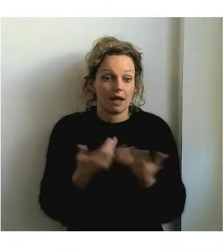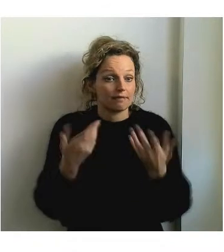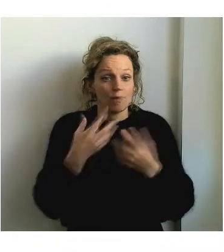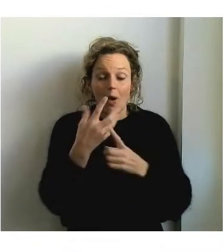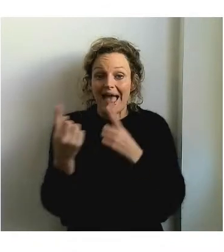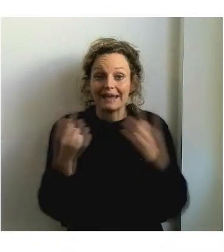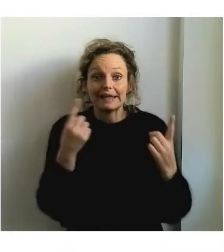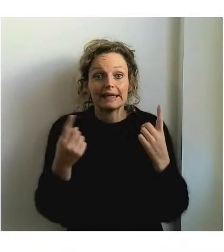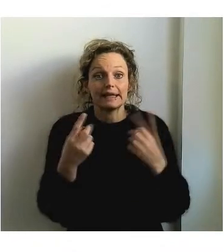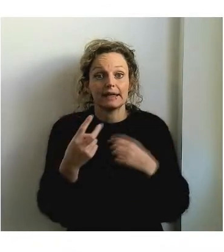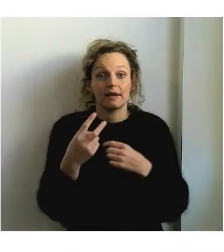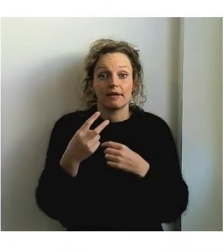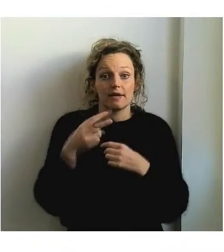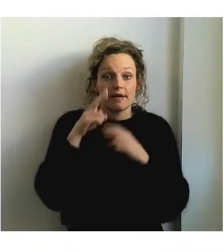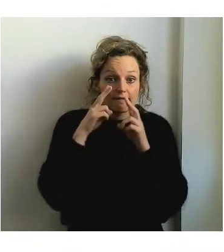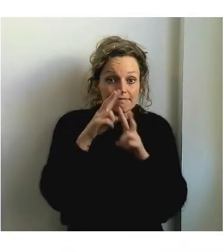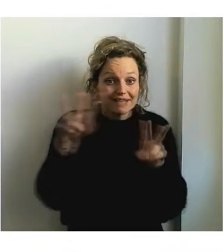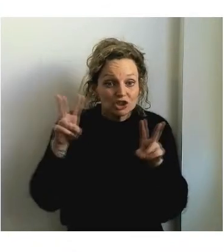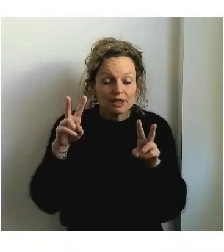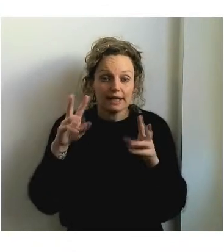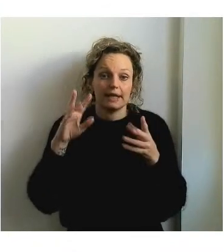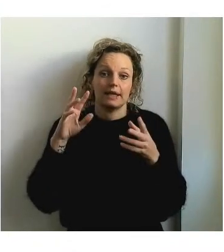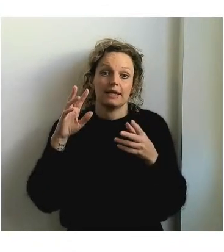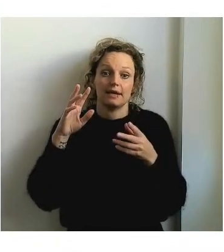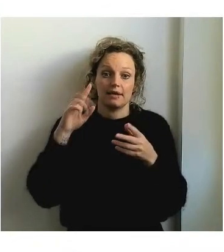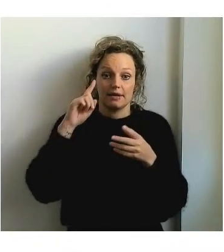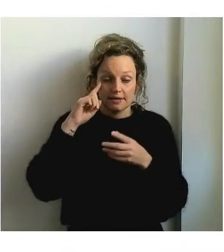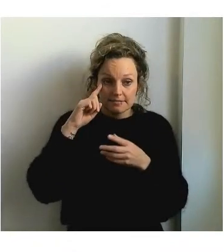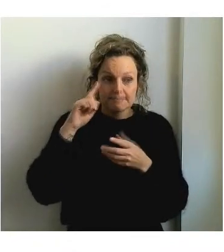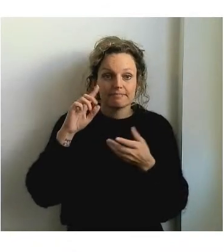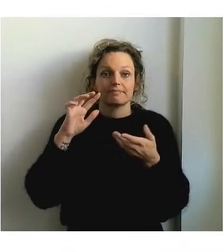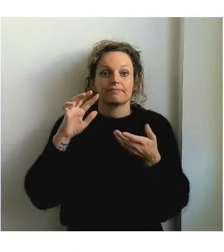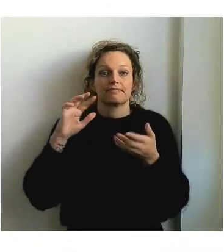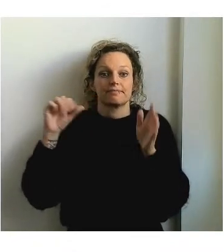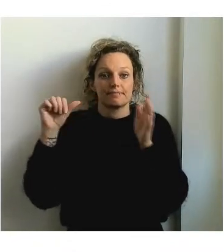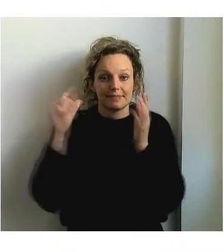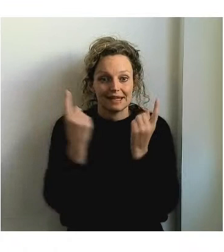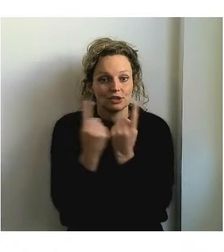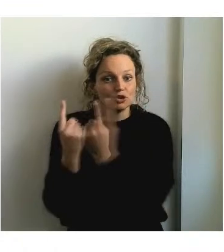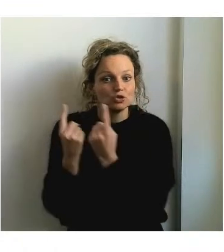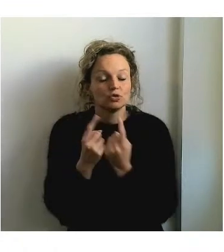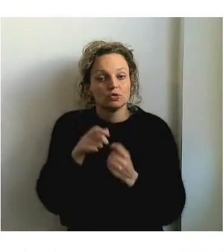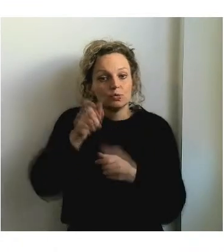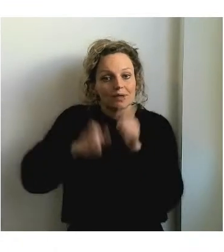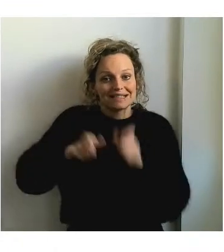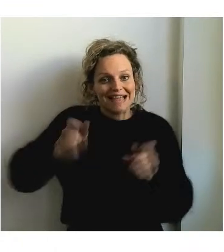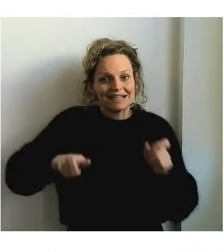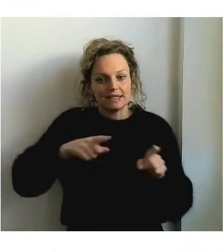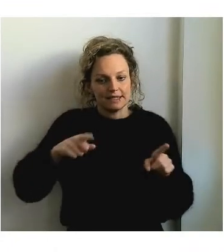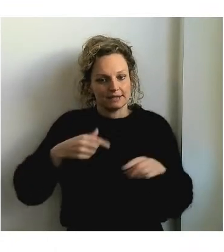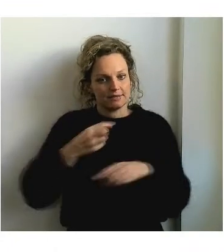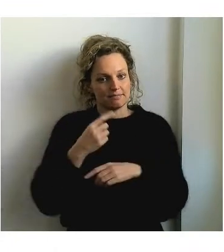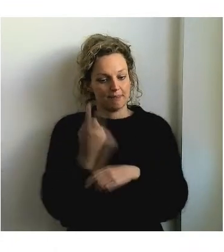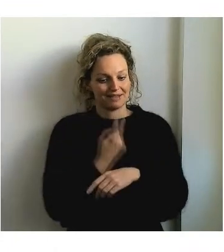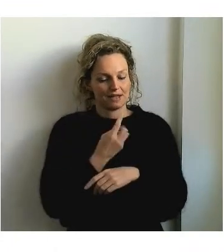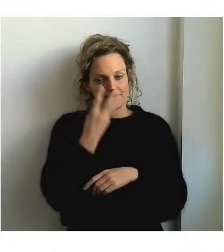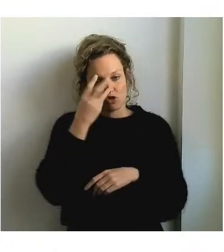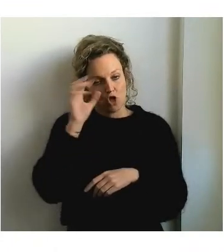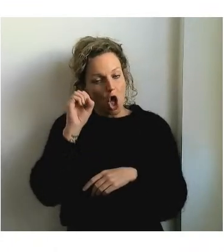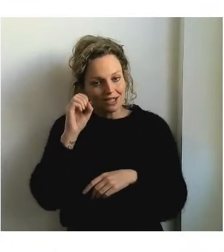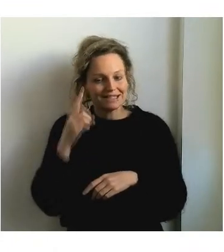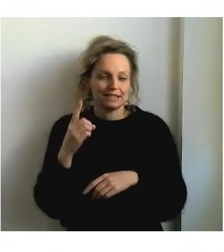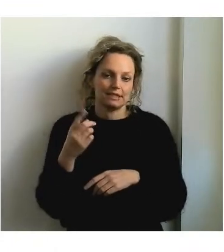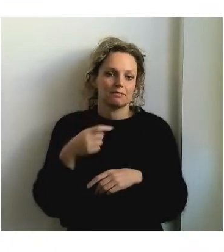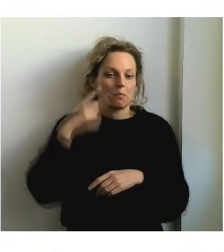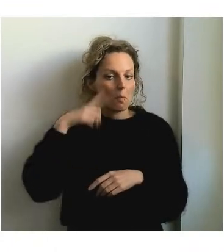I'm Mark Russell. I'm 38 years old, white visually impaired man, joining you